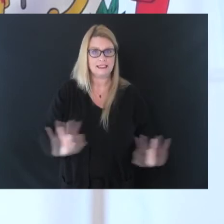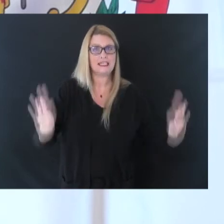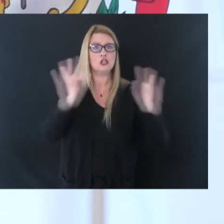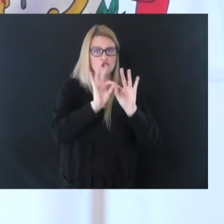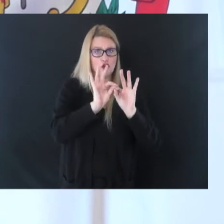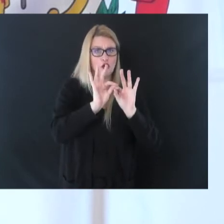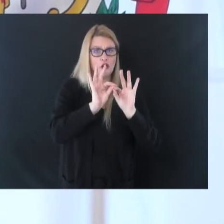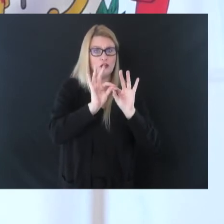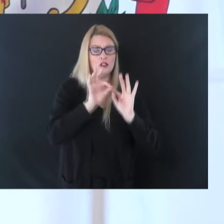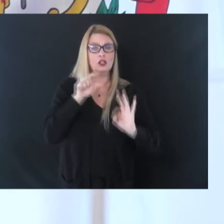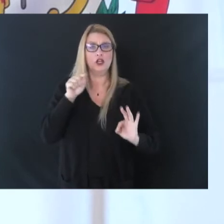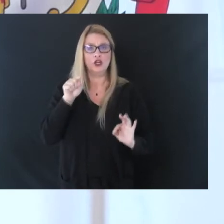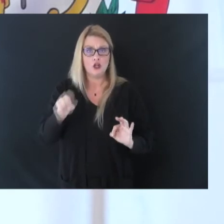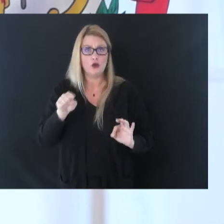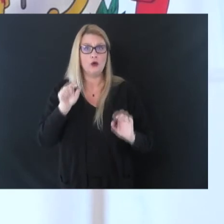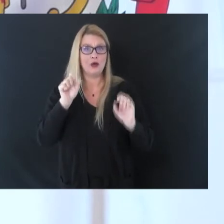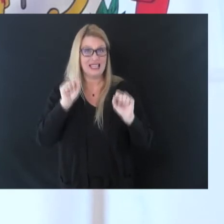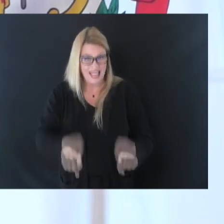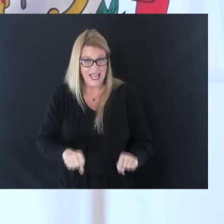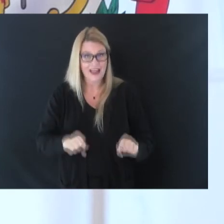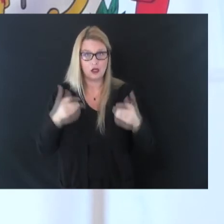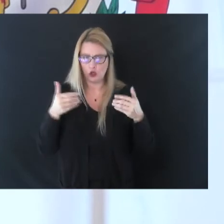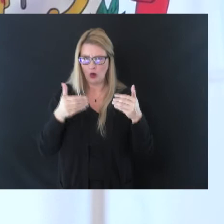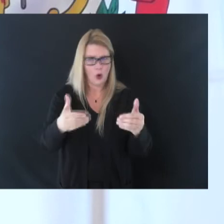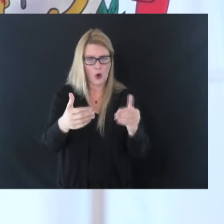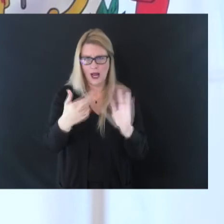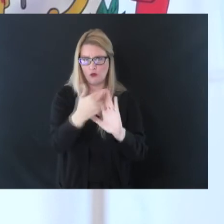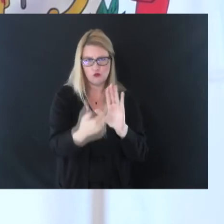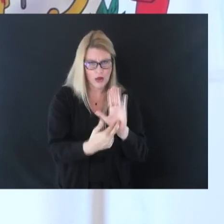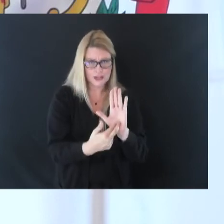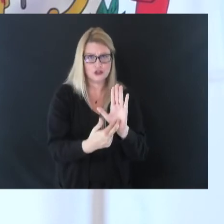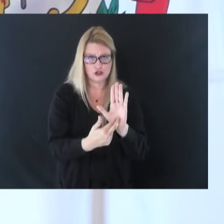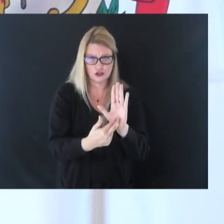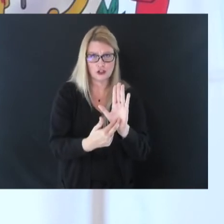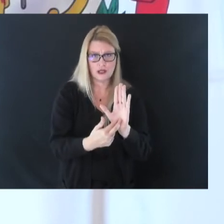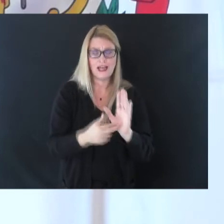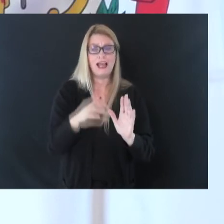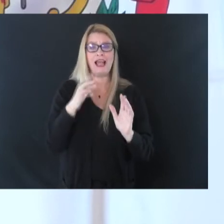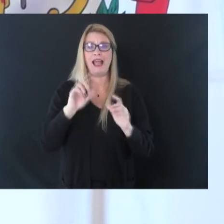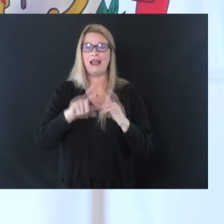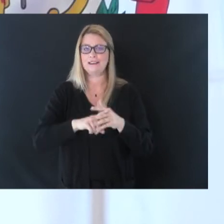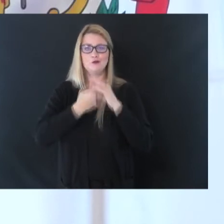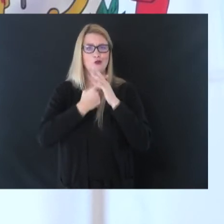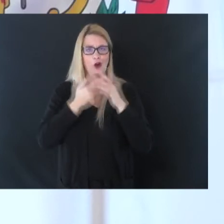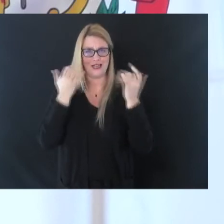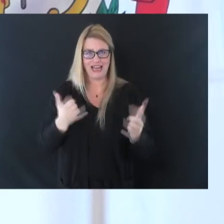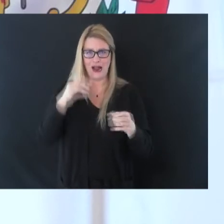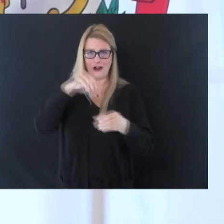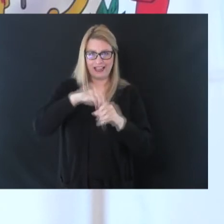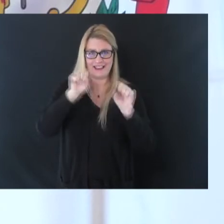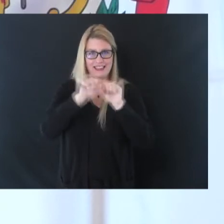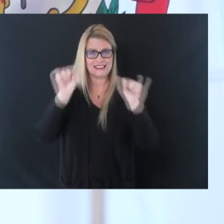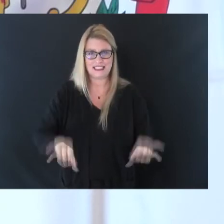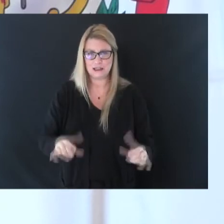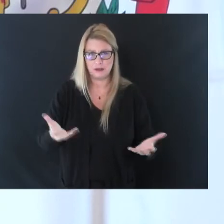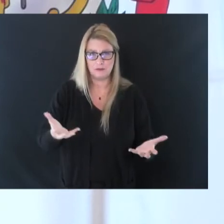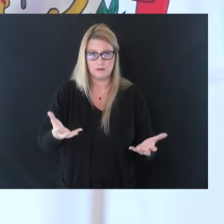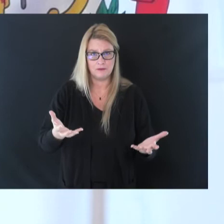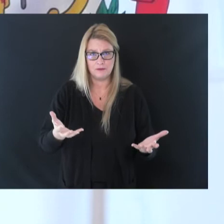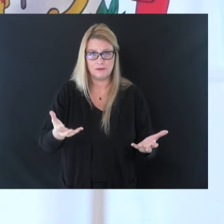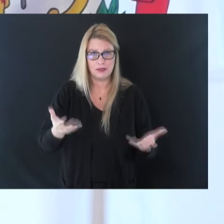you can absolutely pre-register as essential and get right in the system and get your shots there as